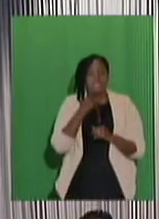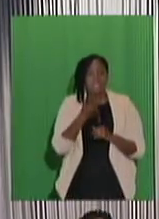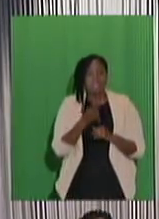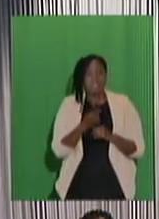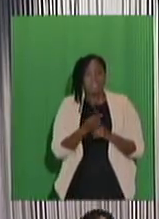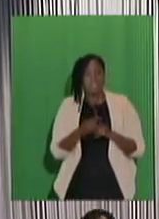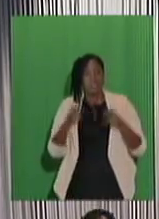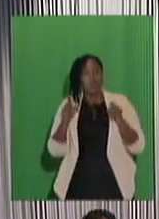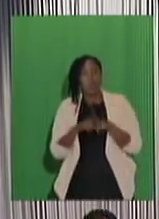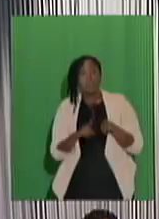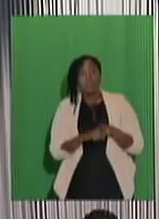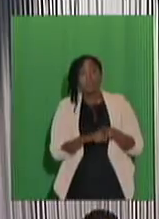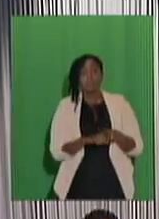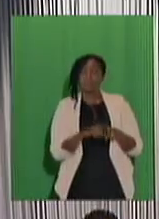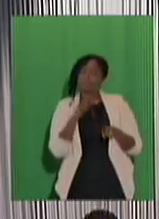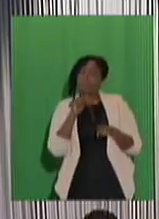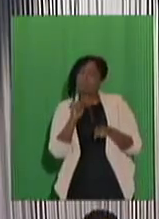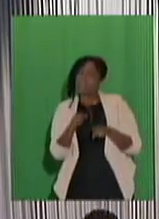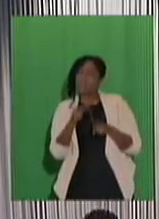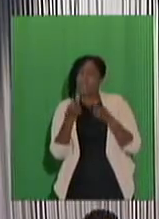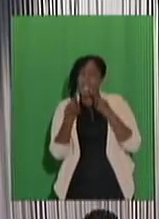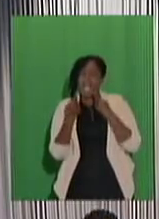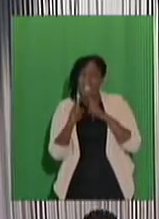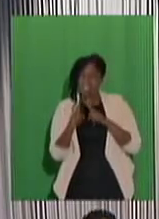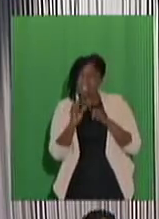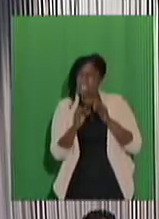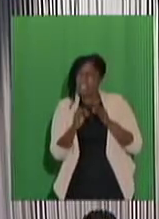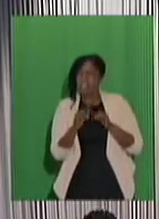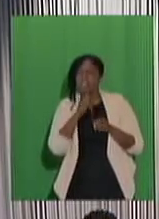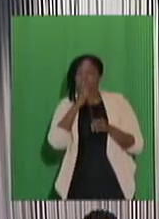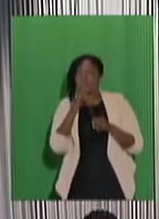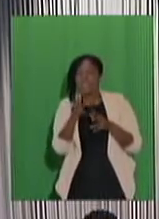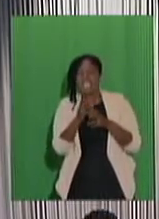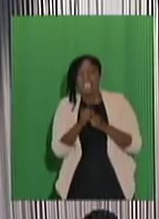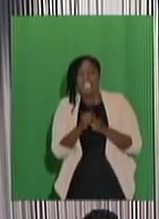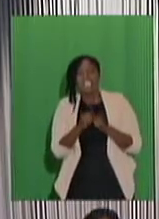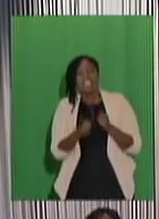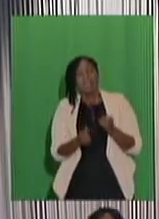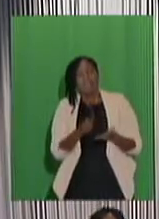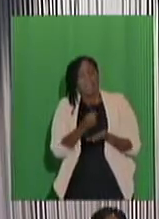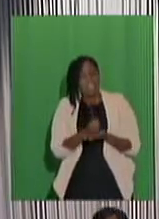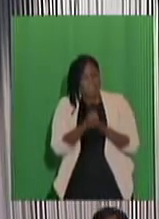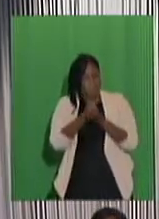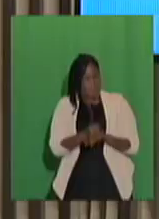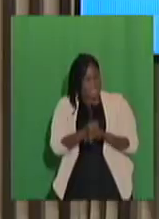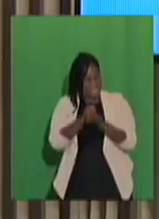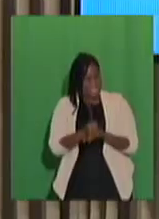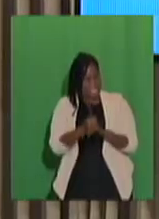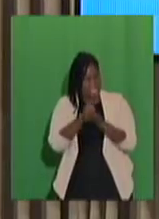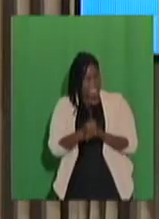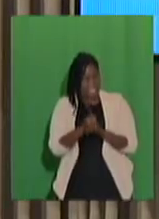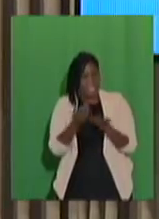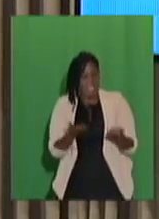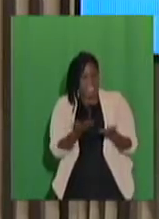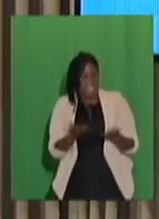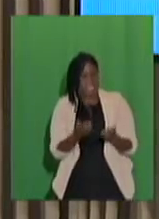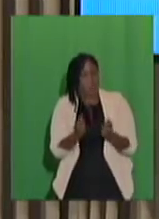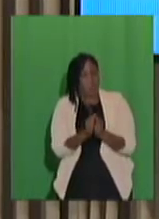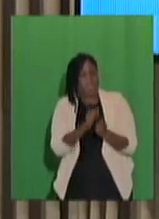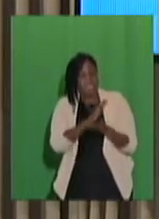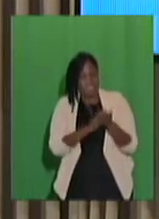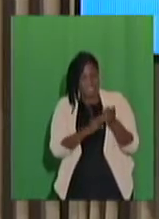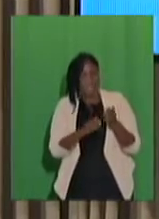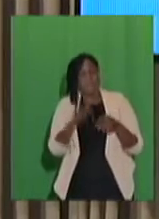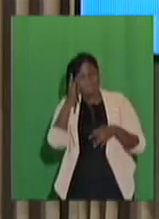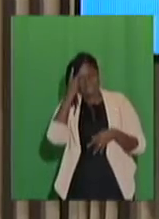you confirm if it's true? Yeah. And we extended to Coover and Cora. Sure. So, update